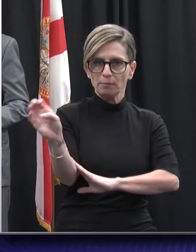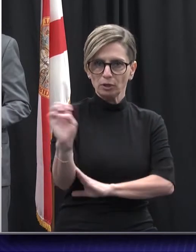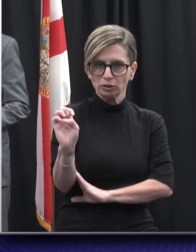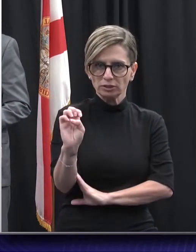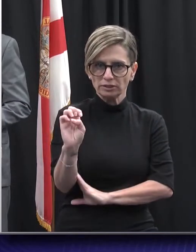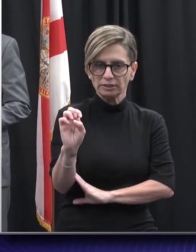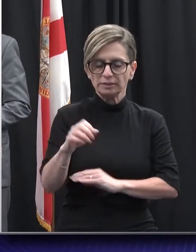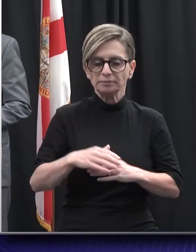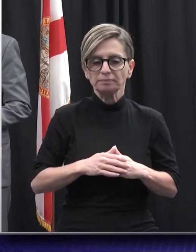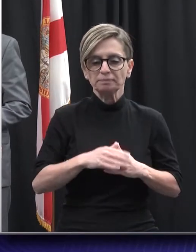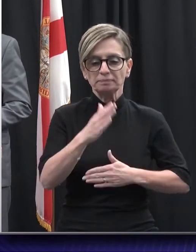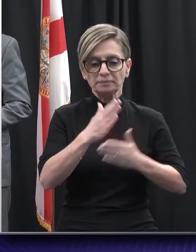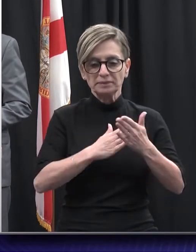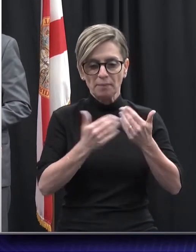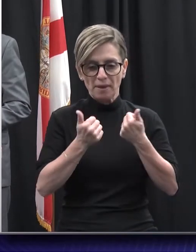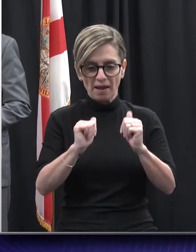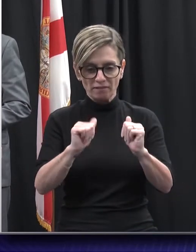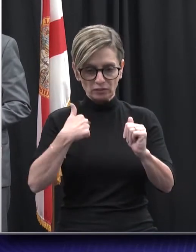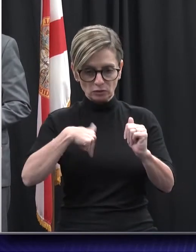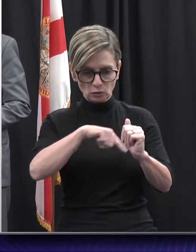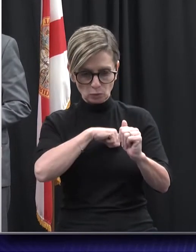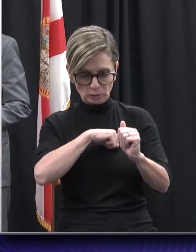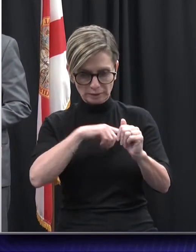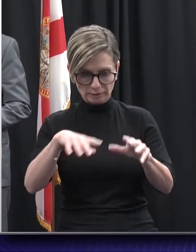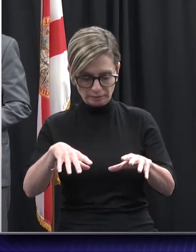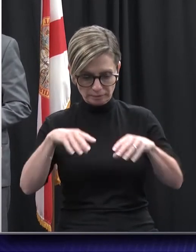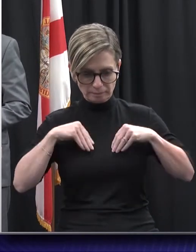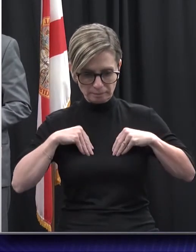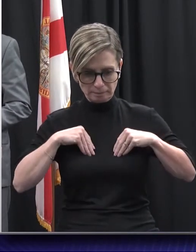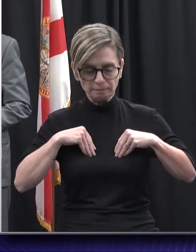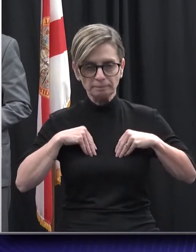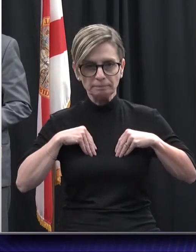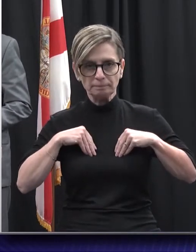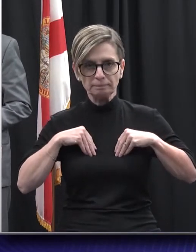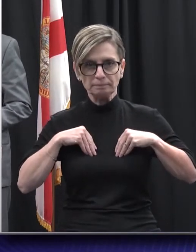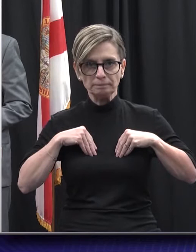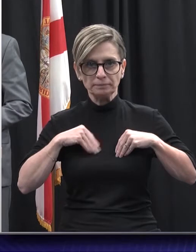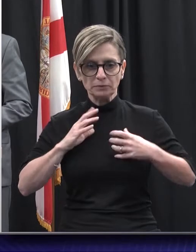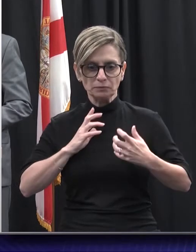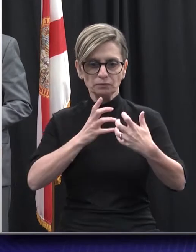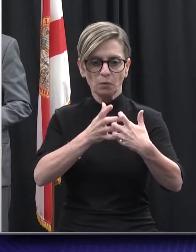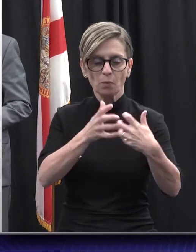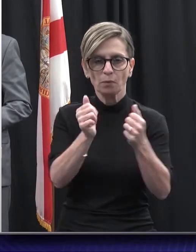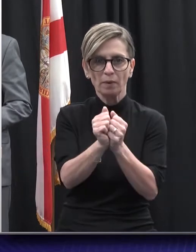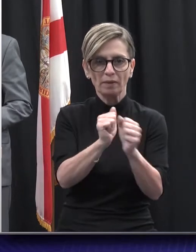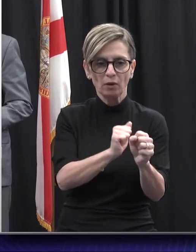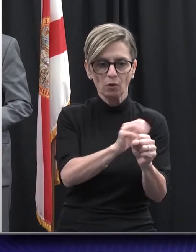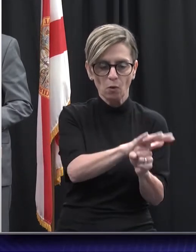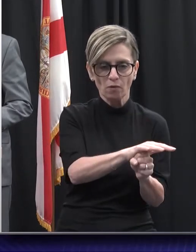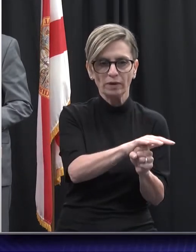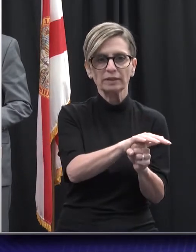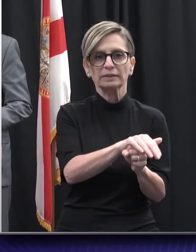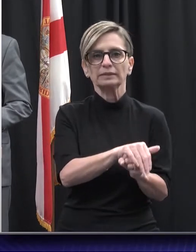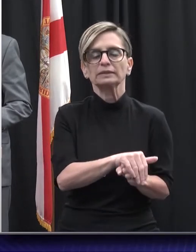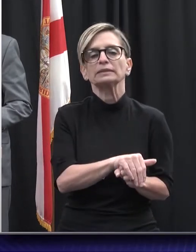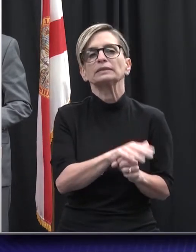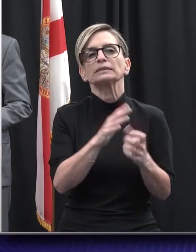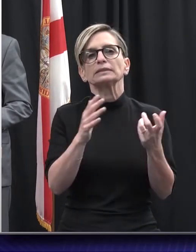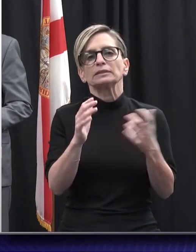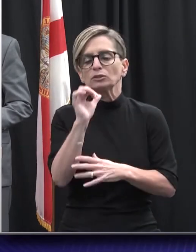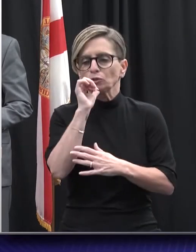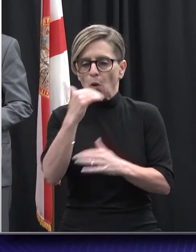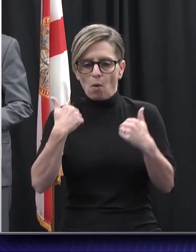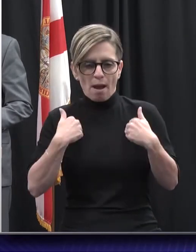the efforts we've taken to adapt to the COVID-19 virus include eliminating in-person meetings in